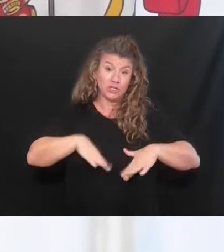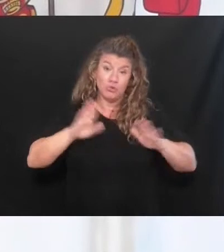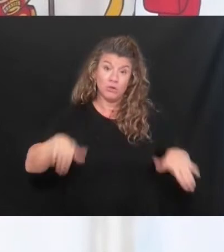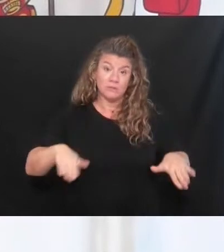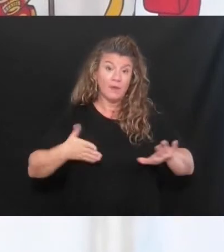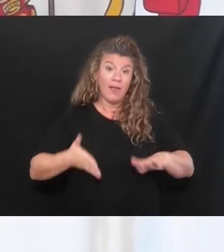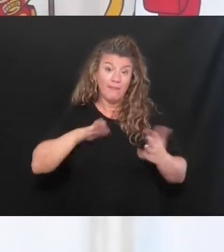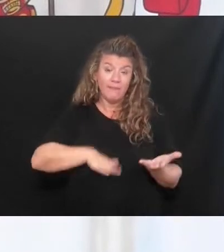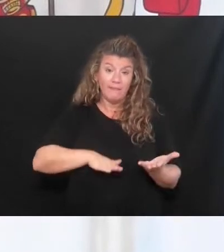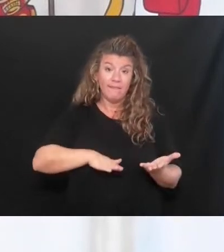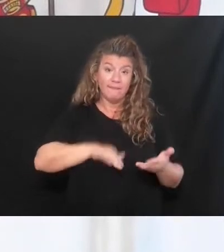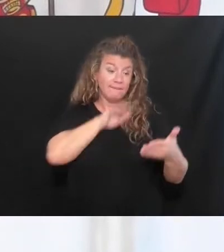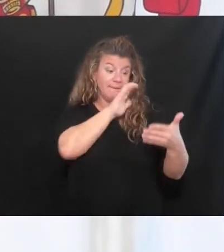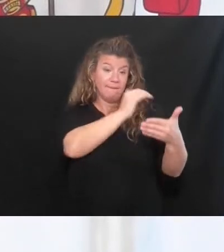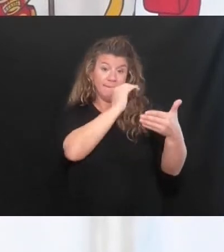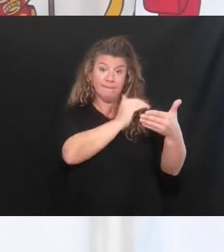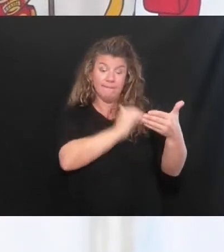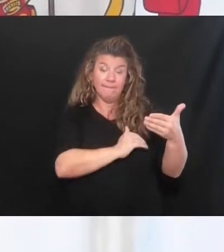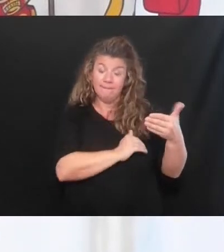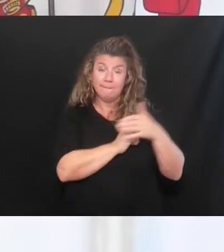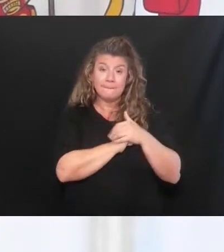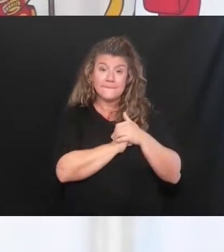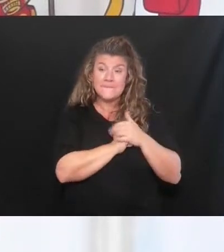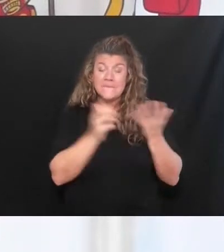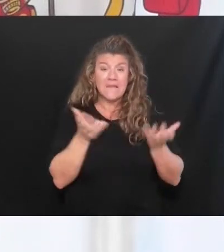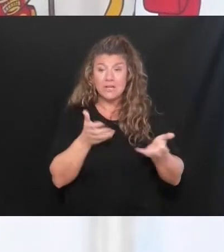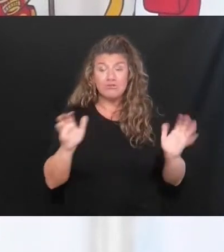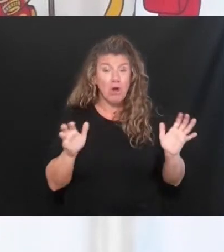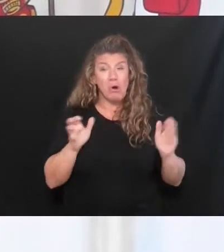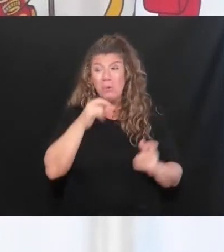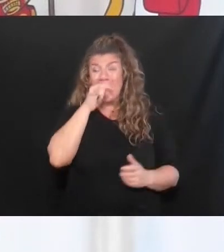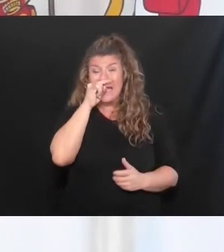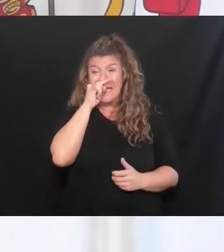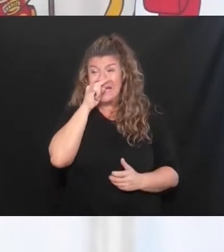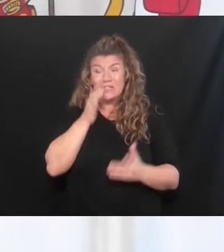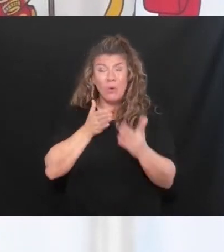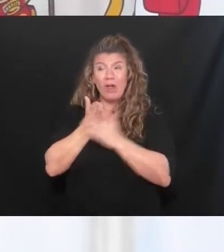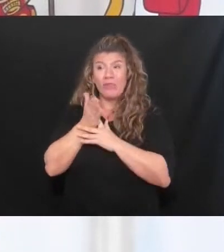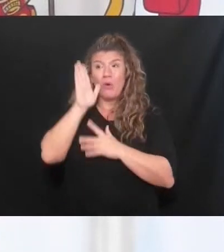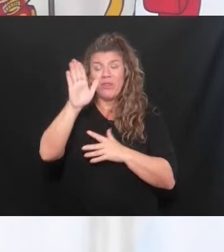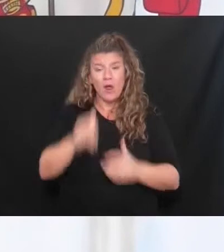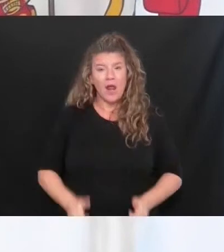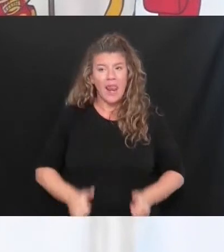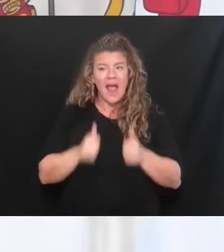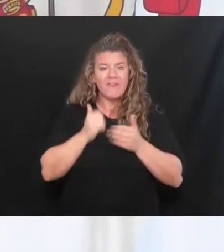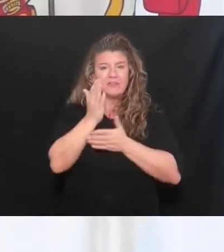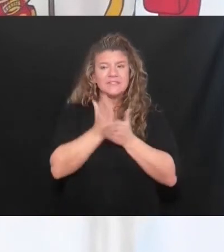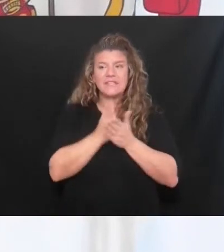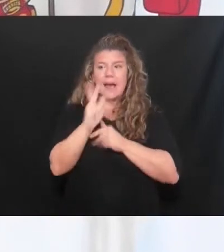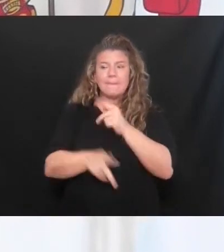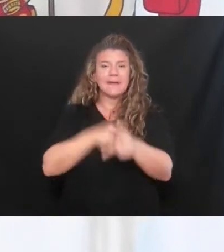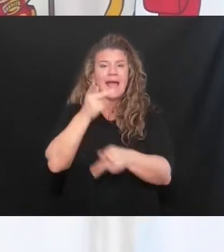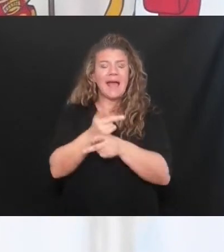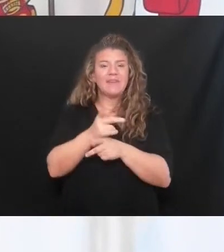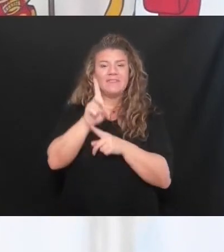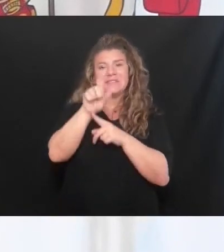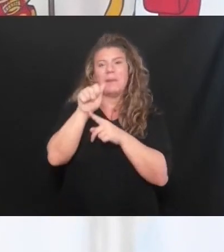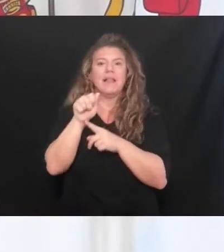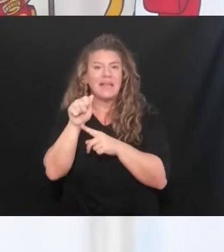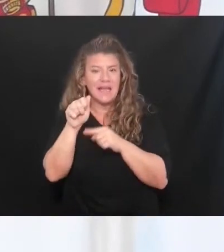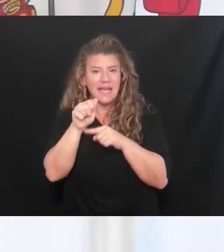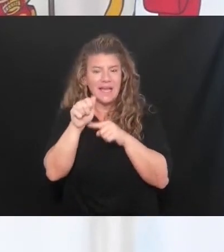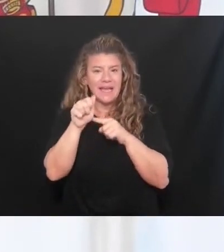lost. And you don't want children going throughout their entire life with some level of disability that this